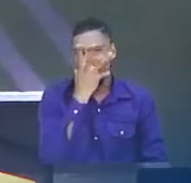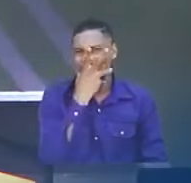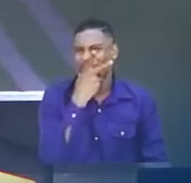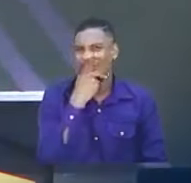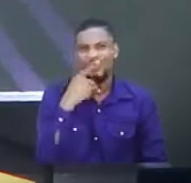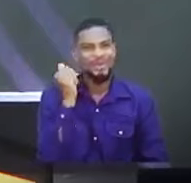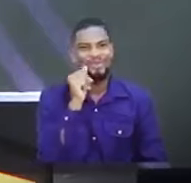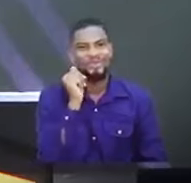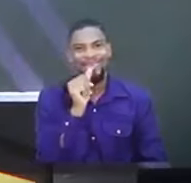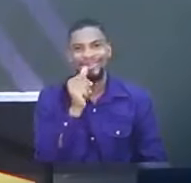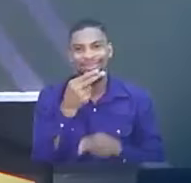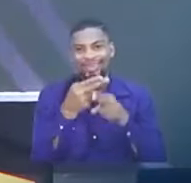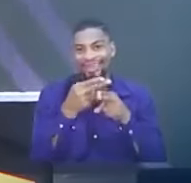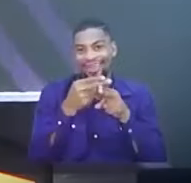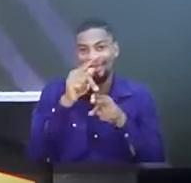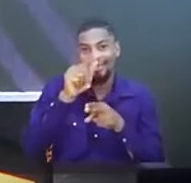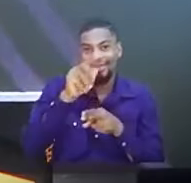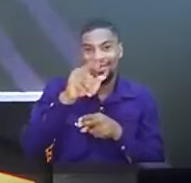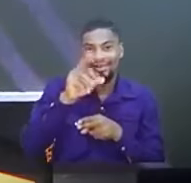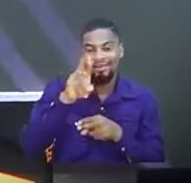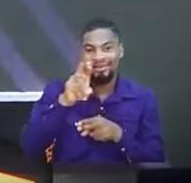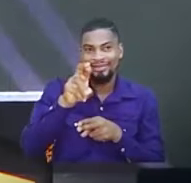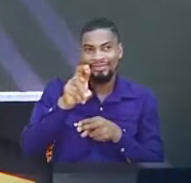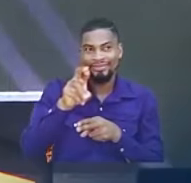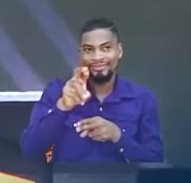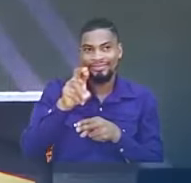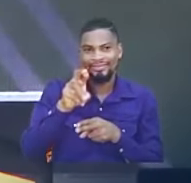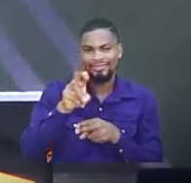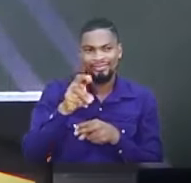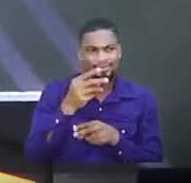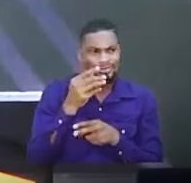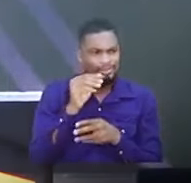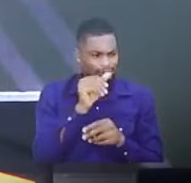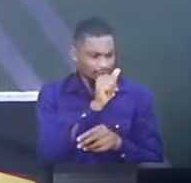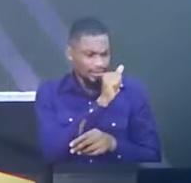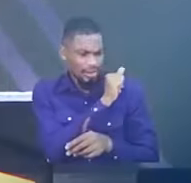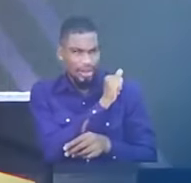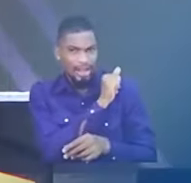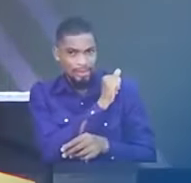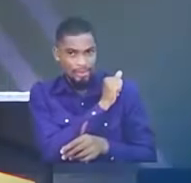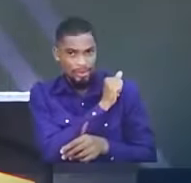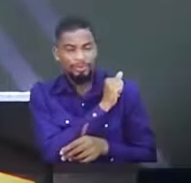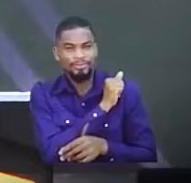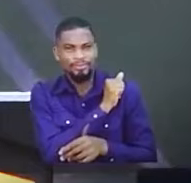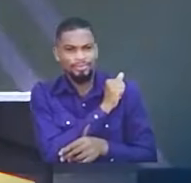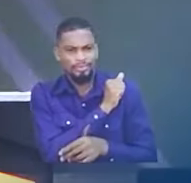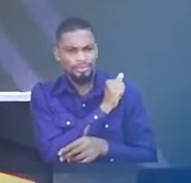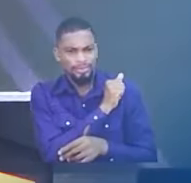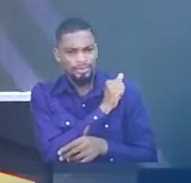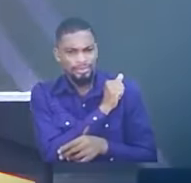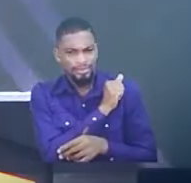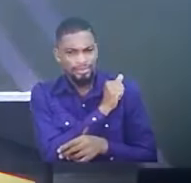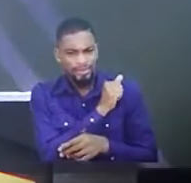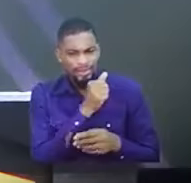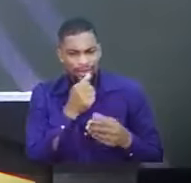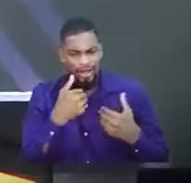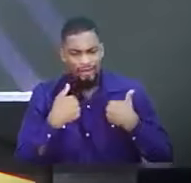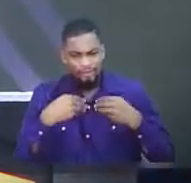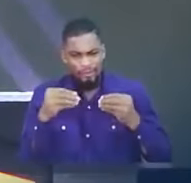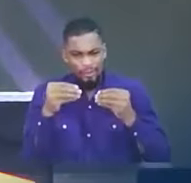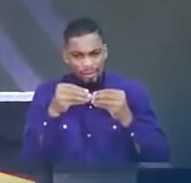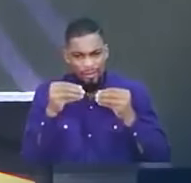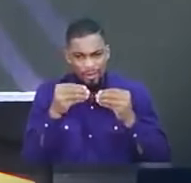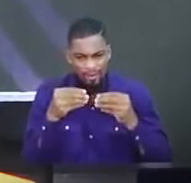David, Amnon, became so obsessed with his sister Tamar that he